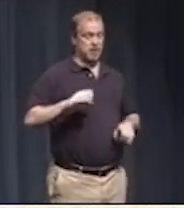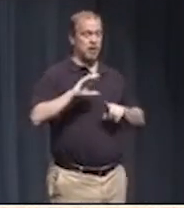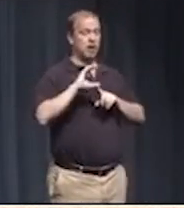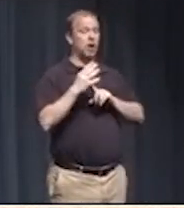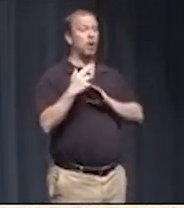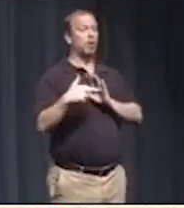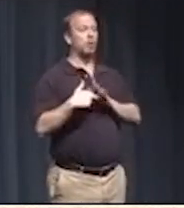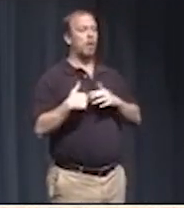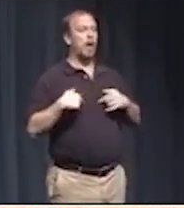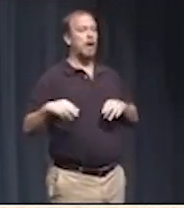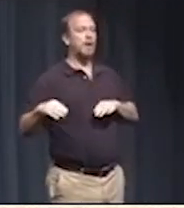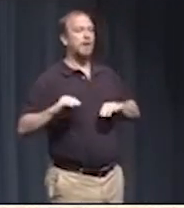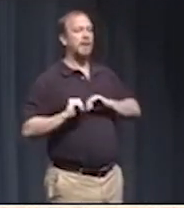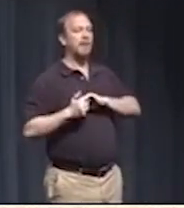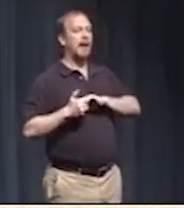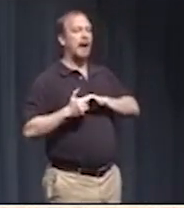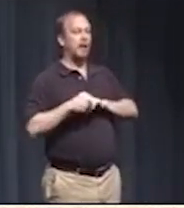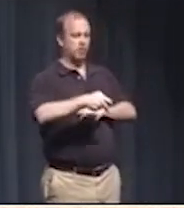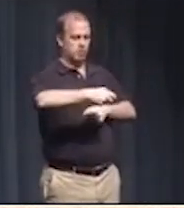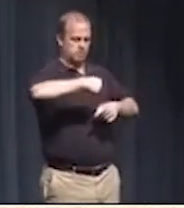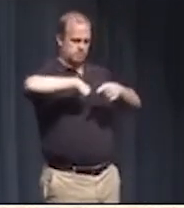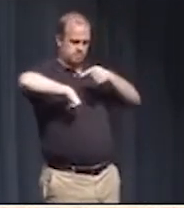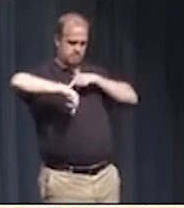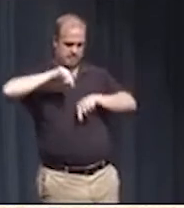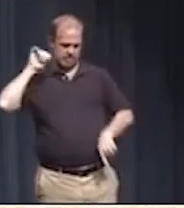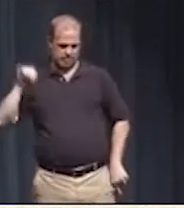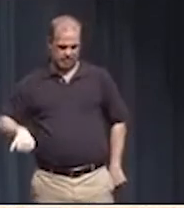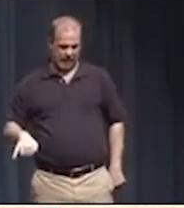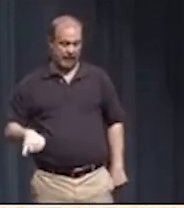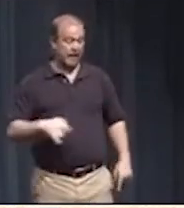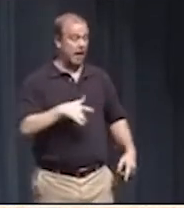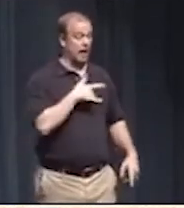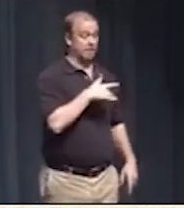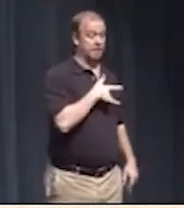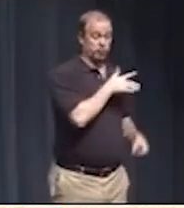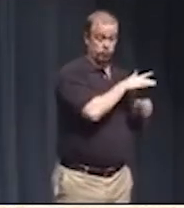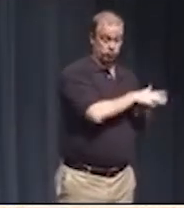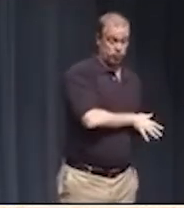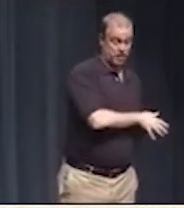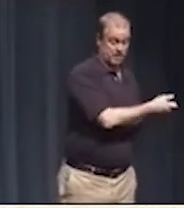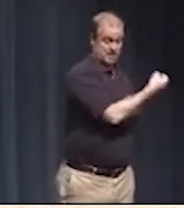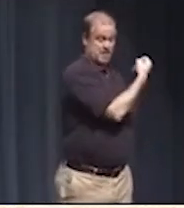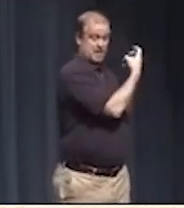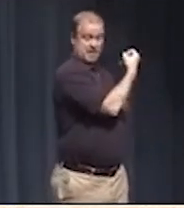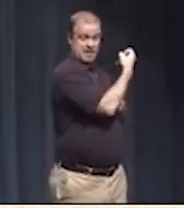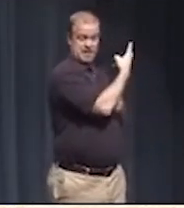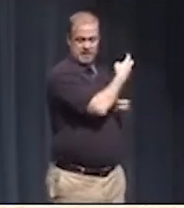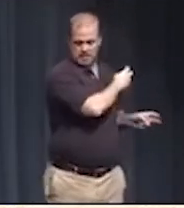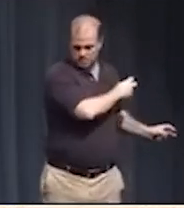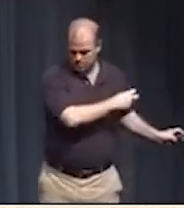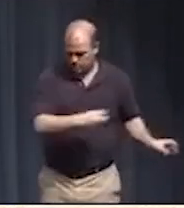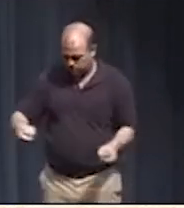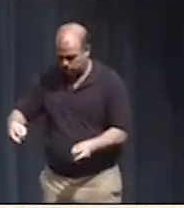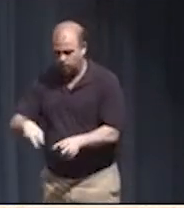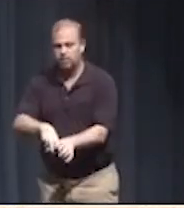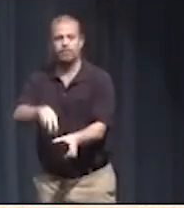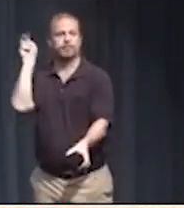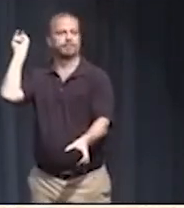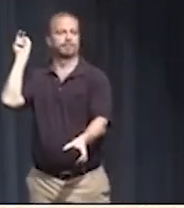to behave, and he'll fall back more into it. He'll move away from the emotional stress that's being created, and he'll pull away.